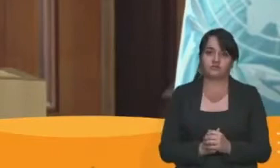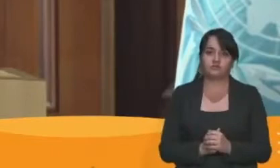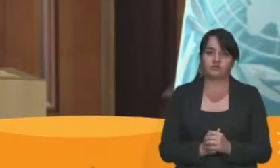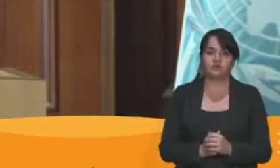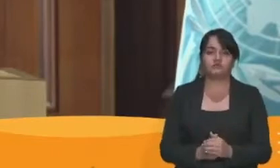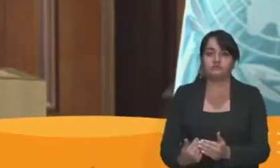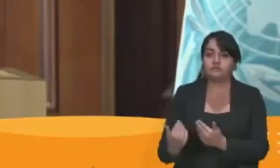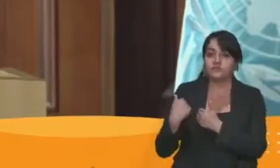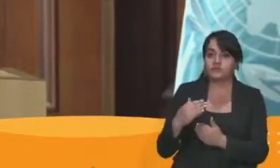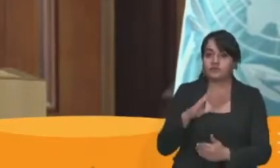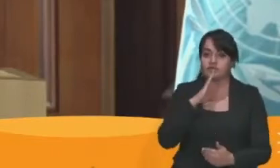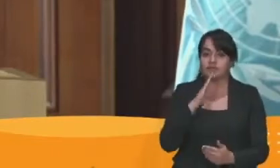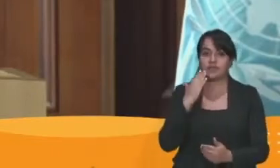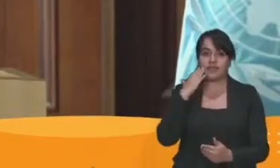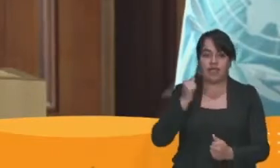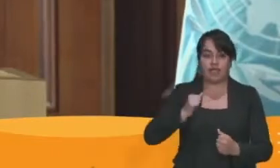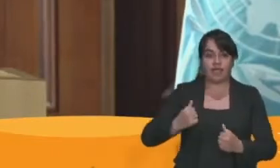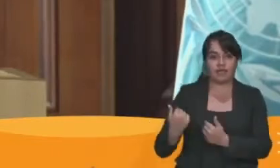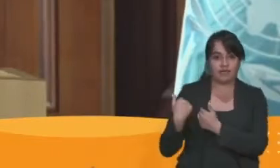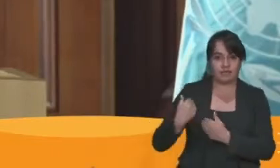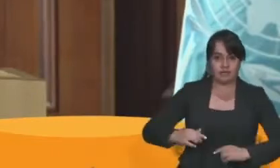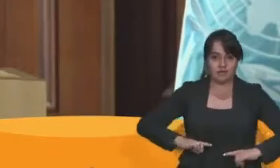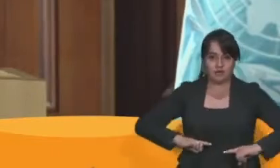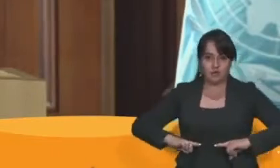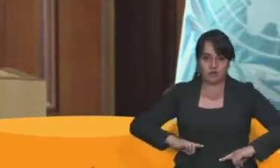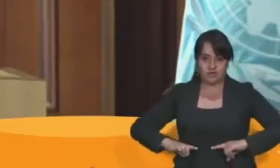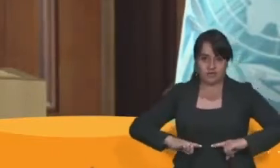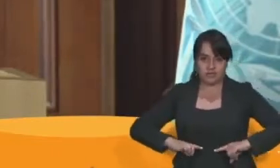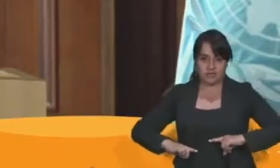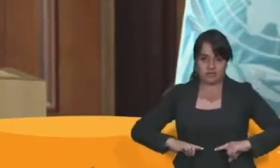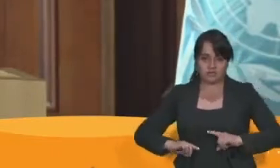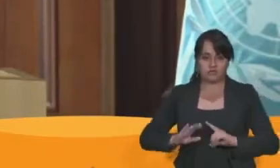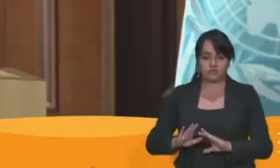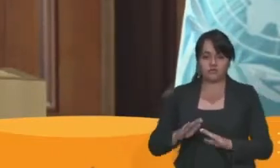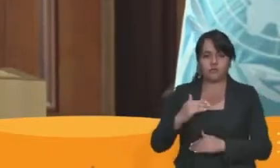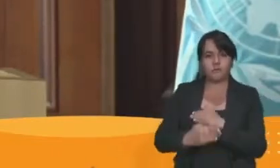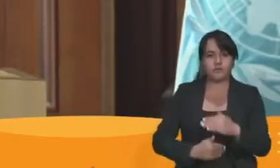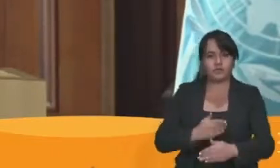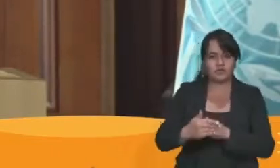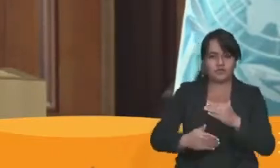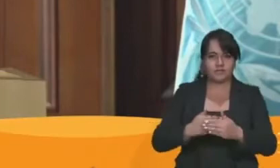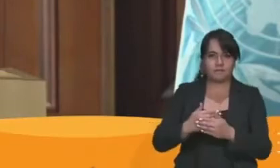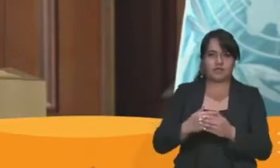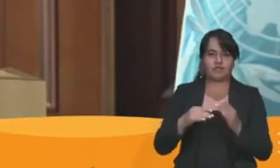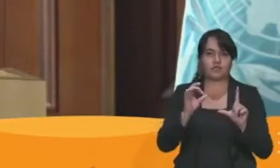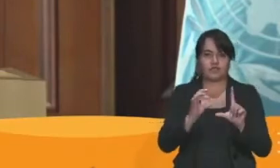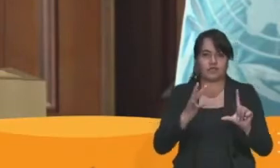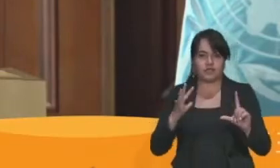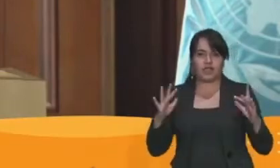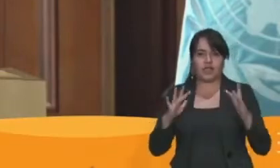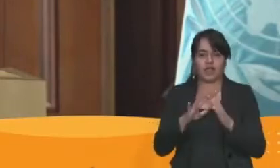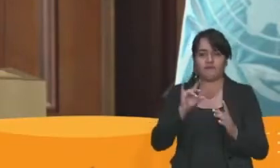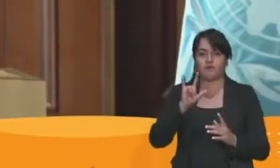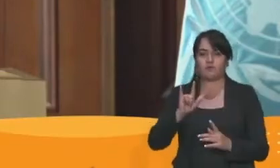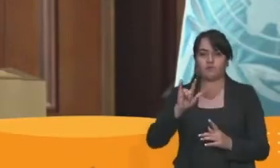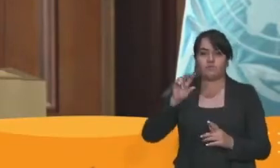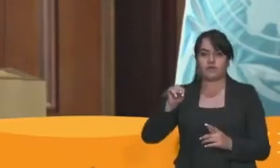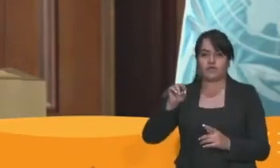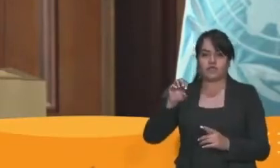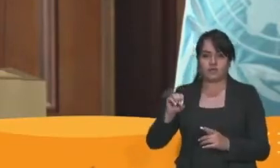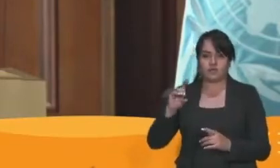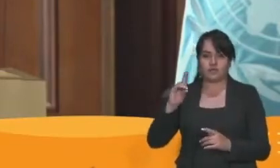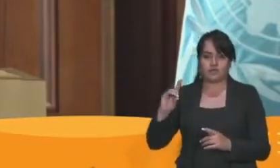the thematic coordinator of the Digital Procedure Department of